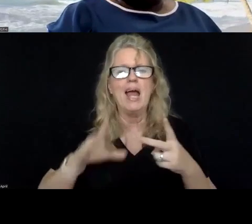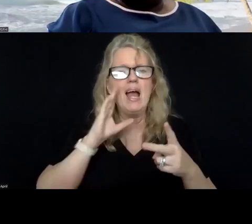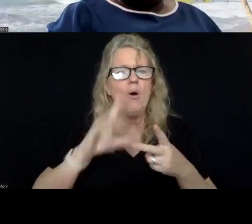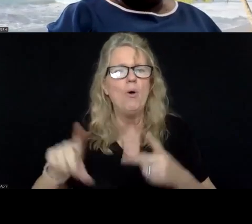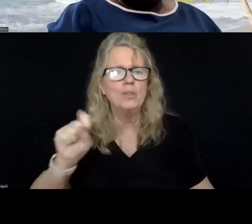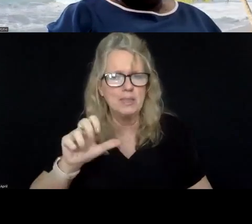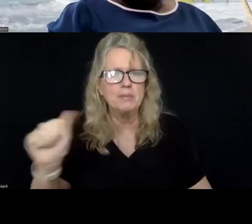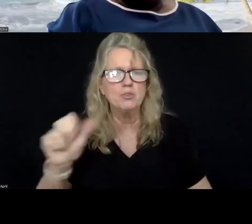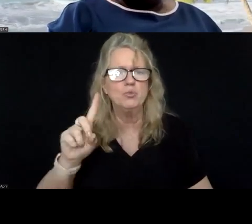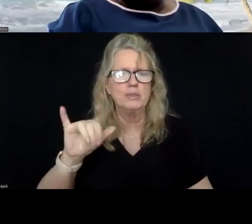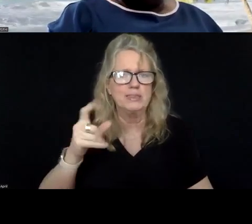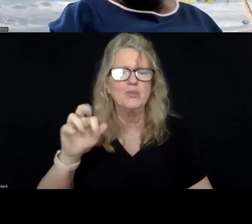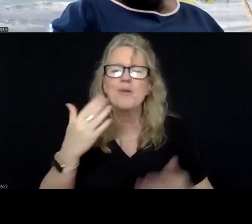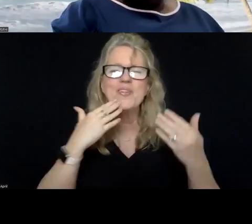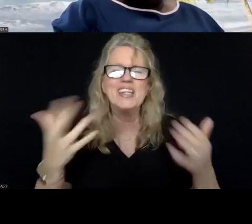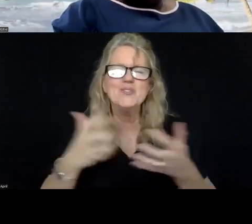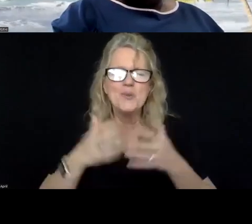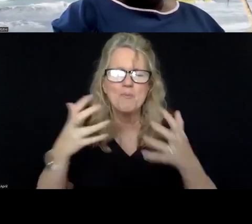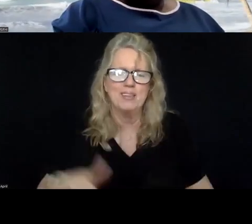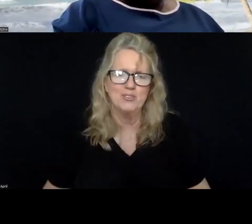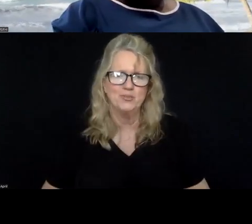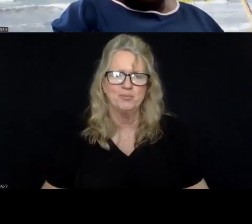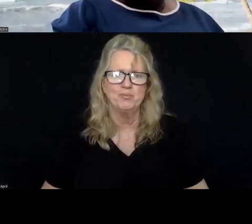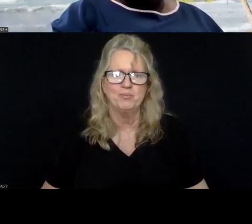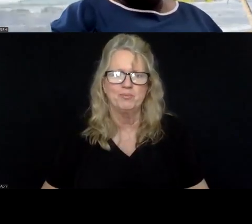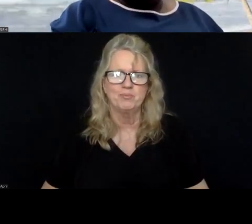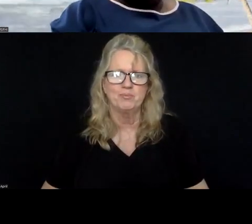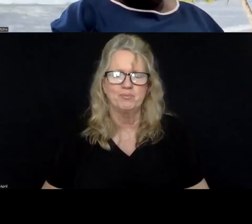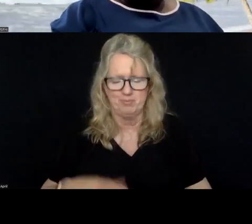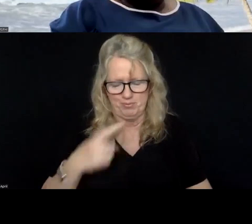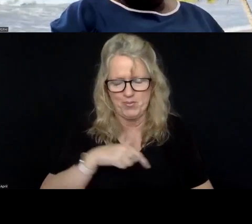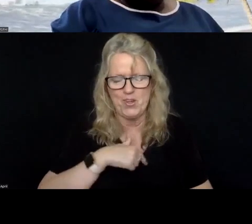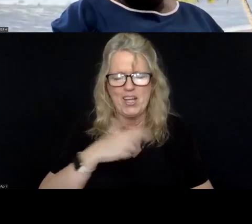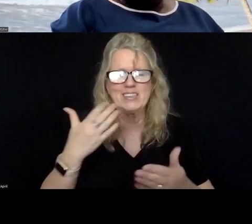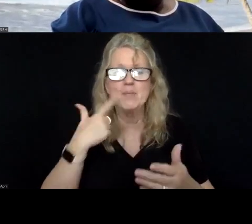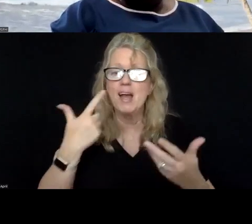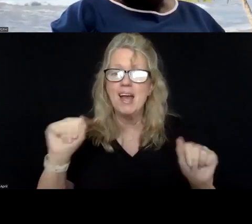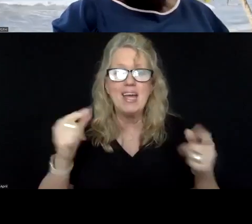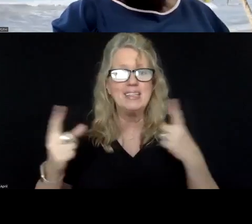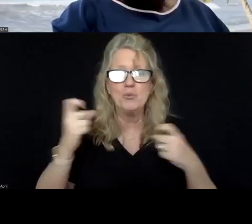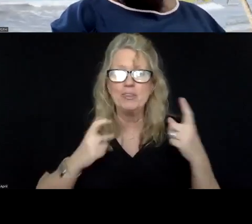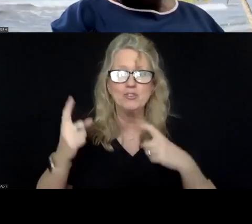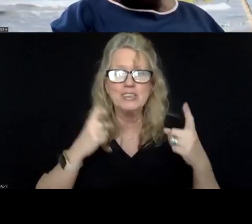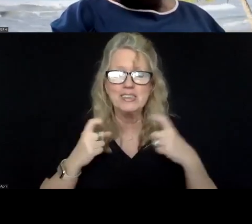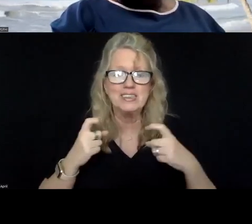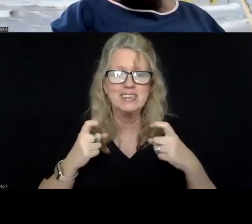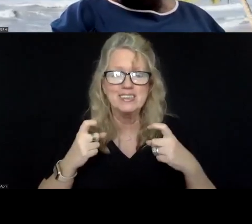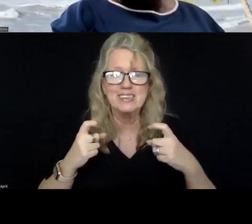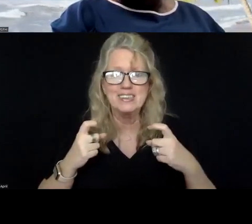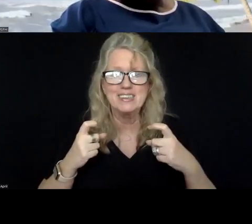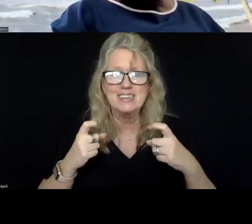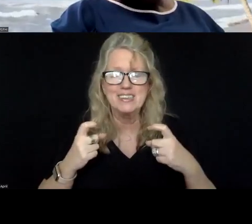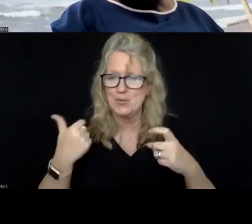use disorder. Thank you so much for having us. And if you have any questions,